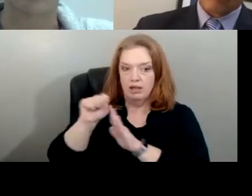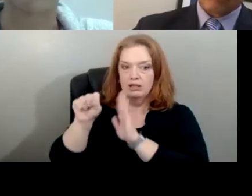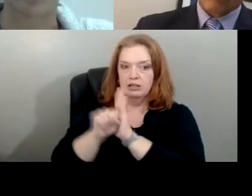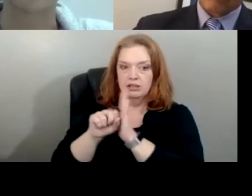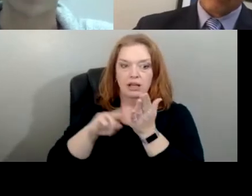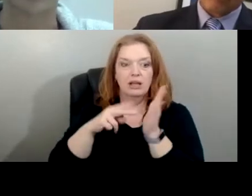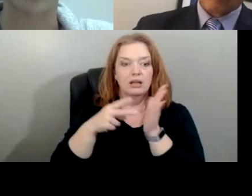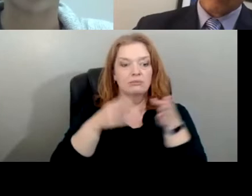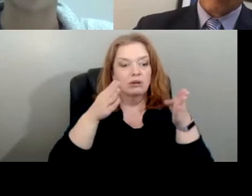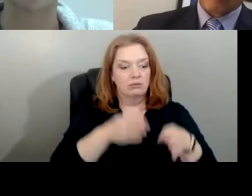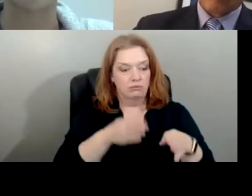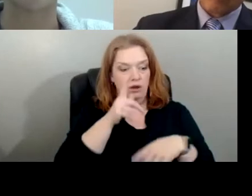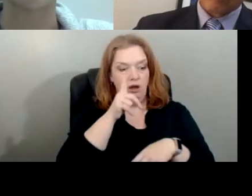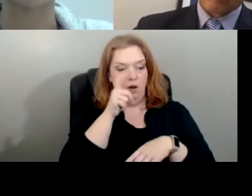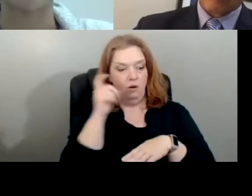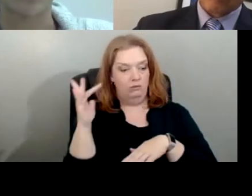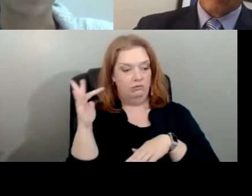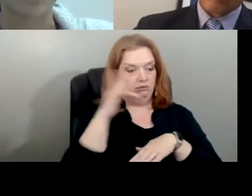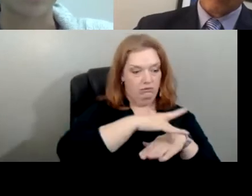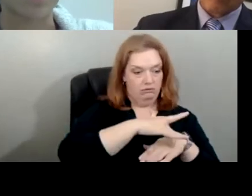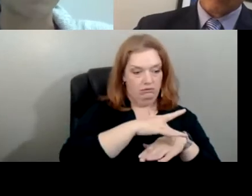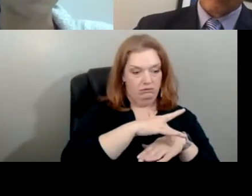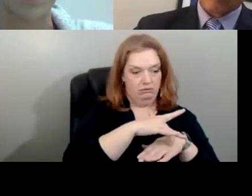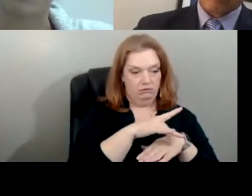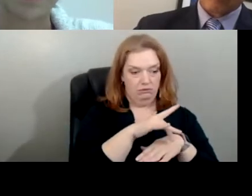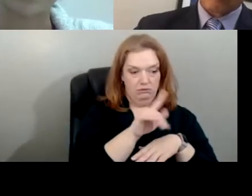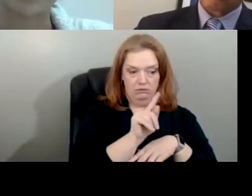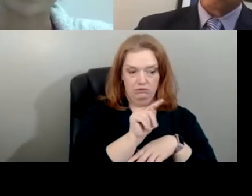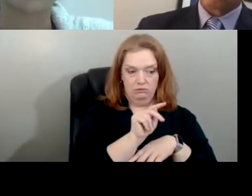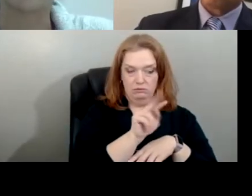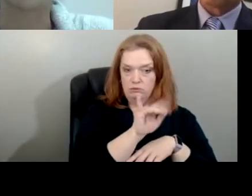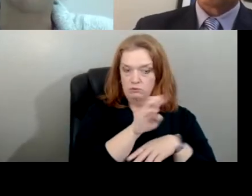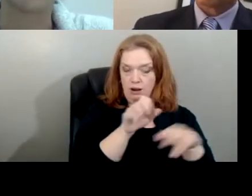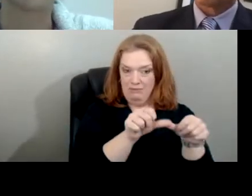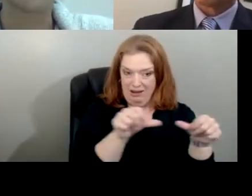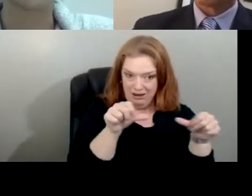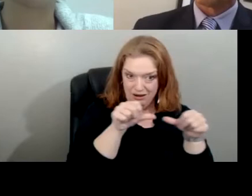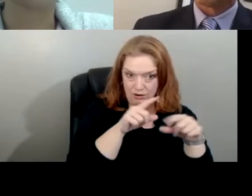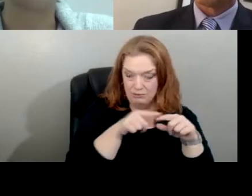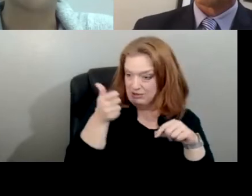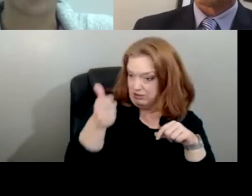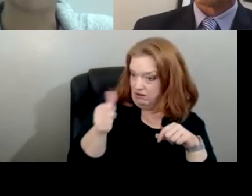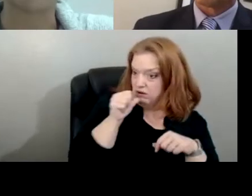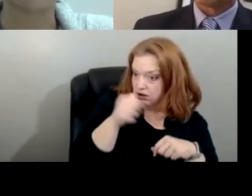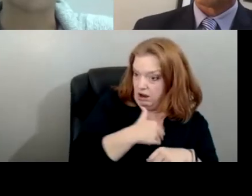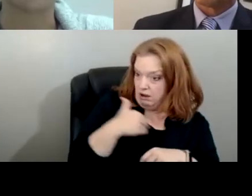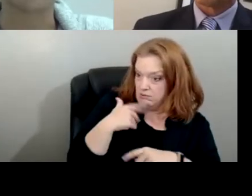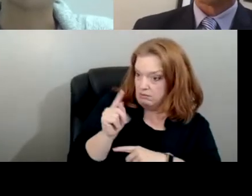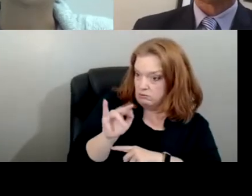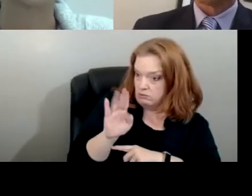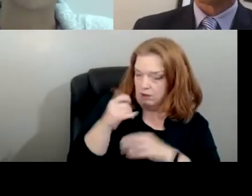non-tribal folks that are in our jurisdiction. And that's a big,